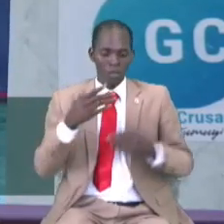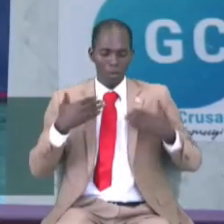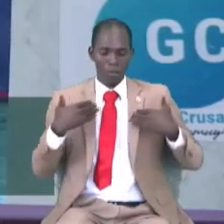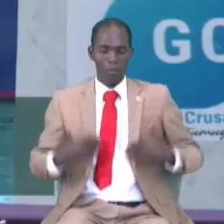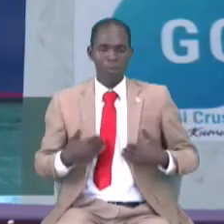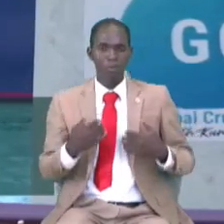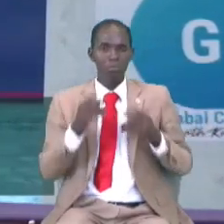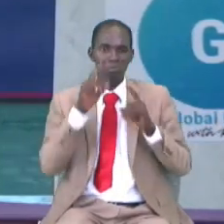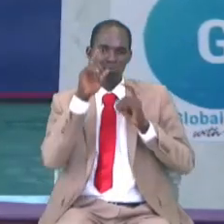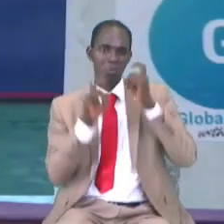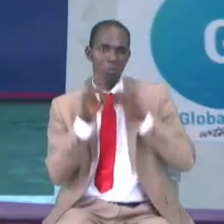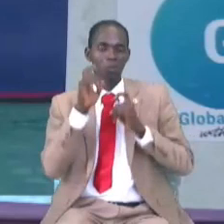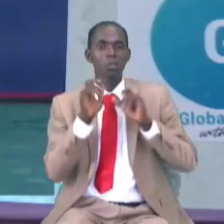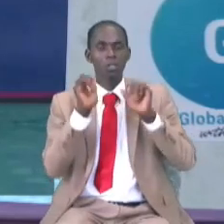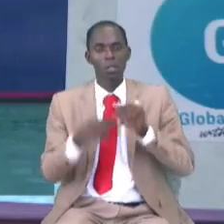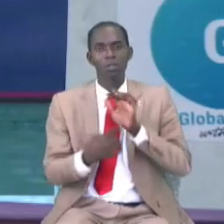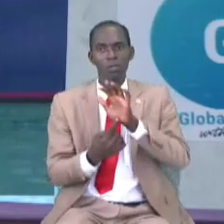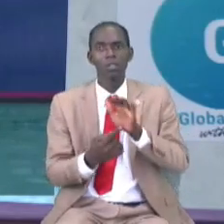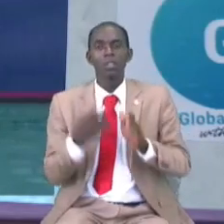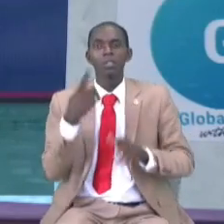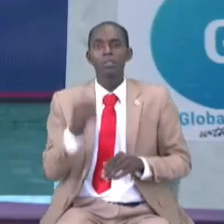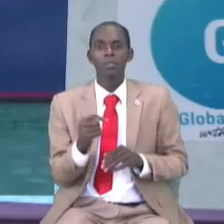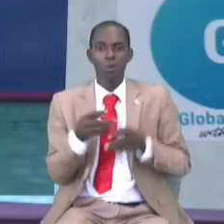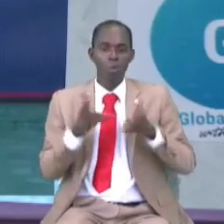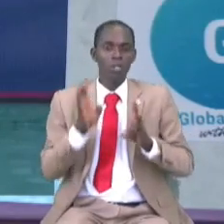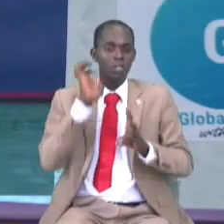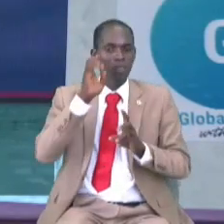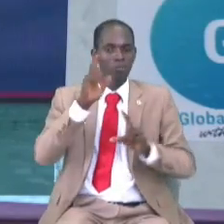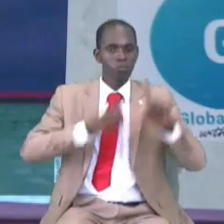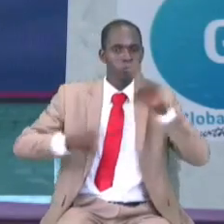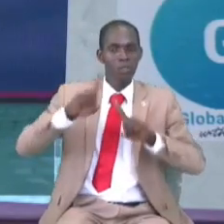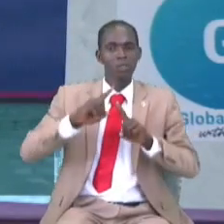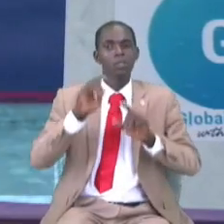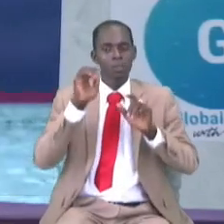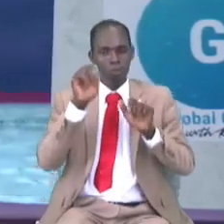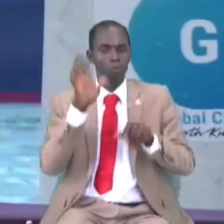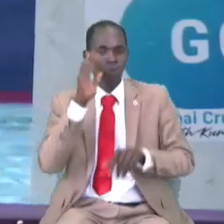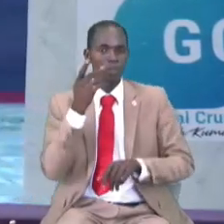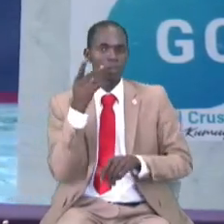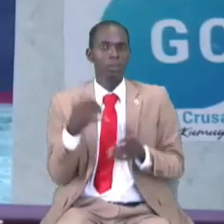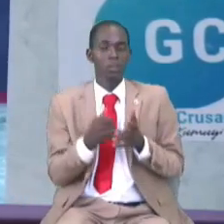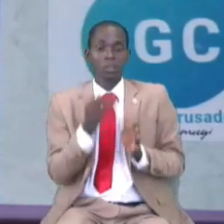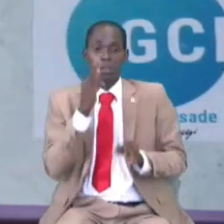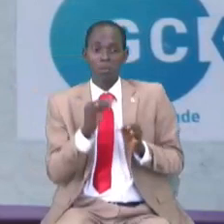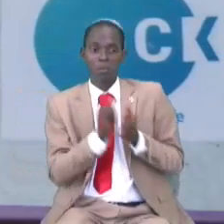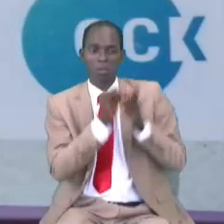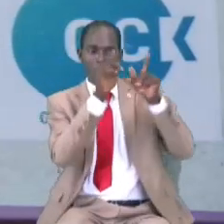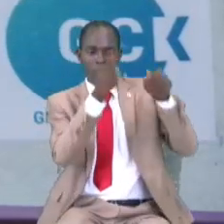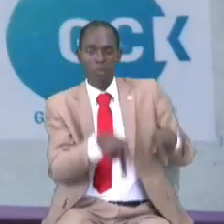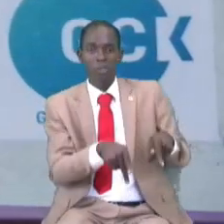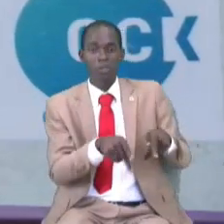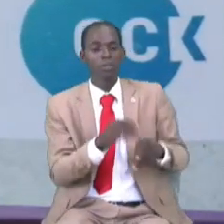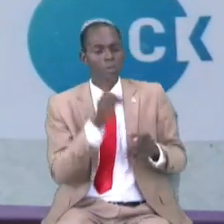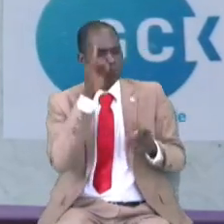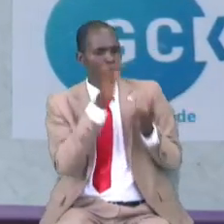tell whether he himself believes what he's saying or not. When somebody talks to you and he's talking about something